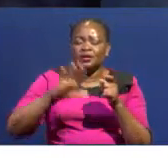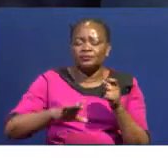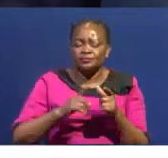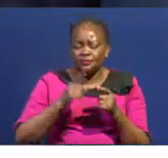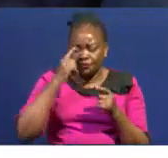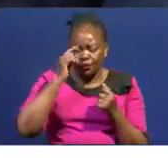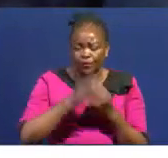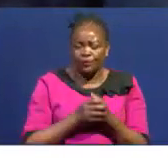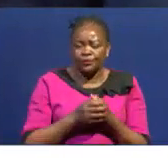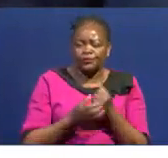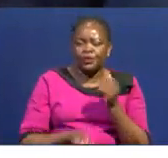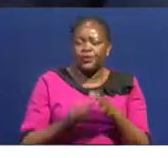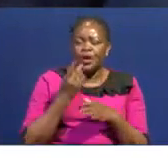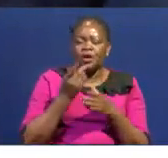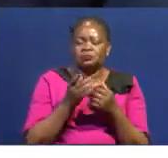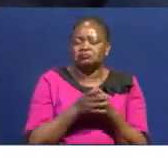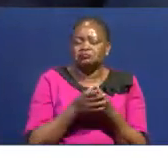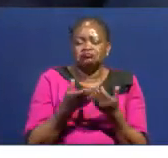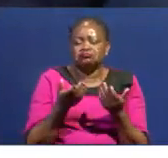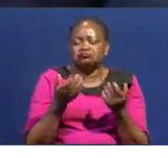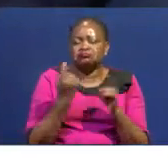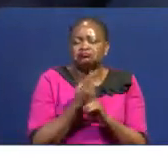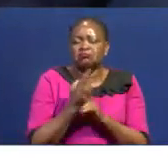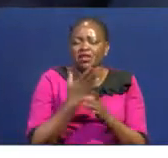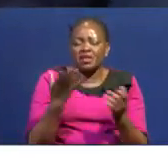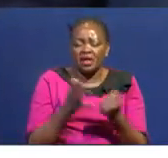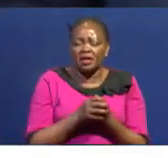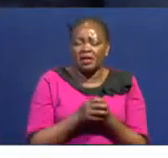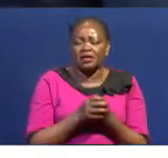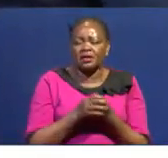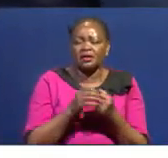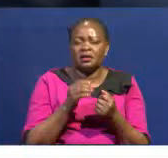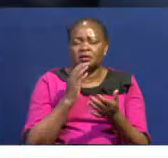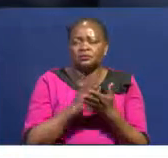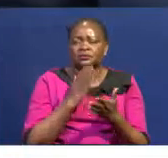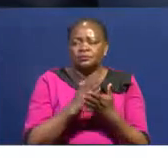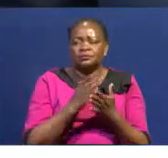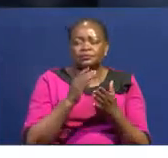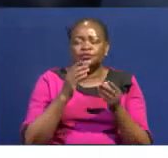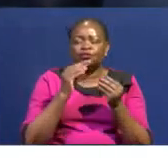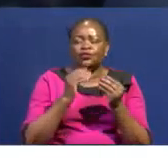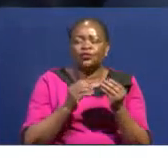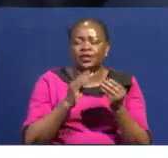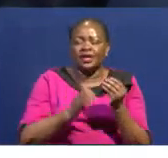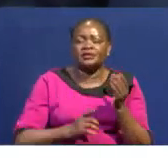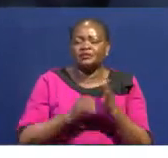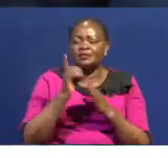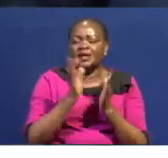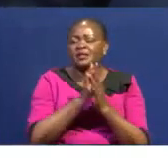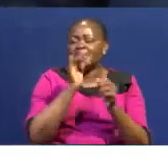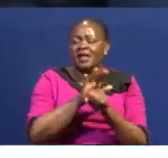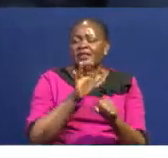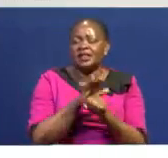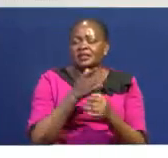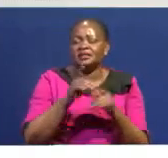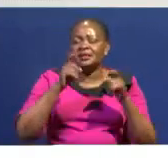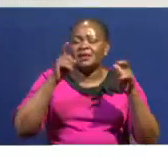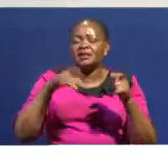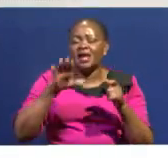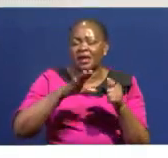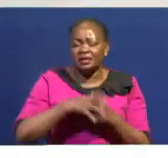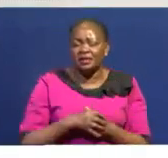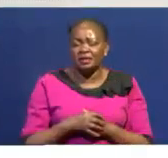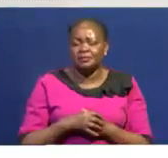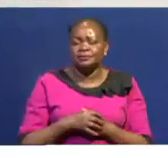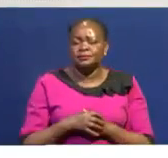for creating animations, creating games, software development, and many other related things in the media space.